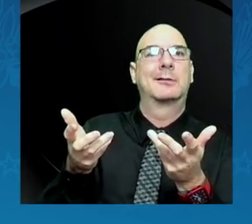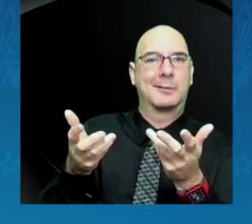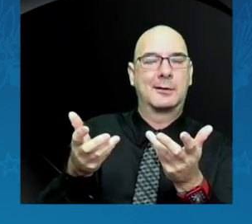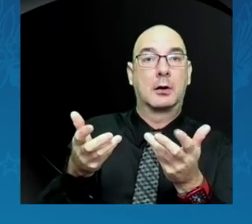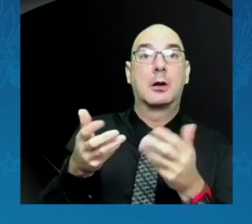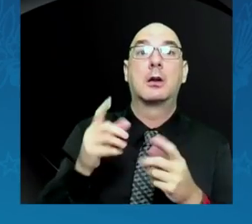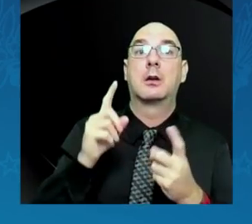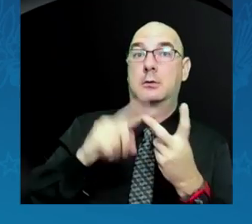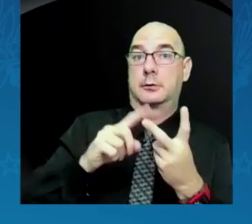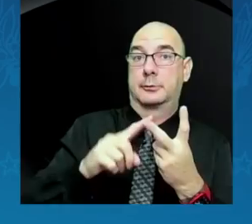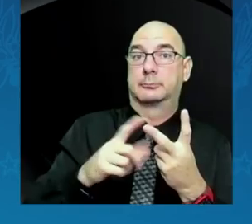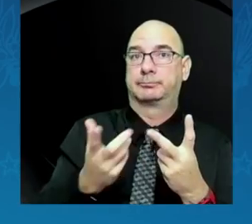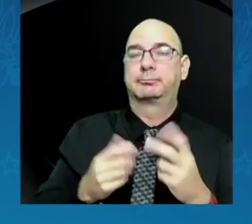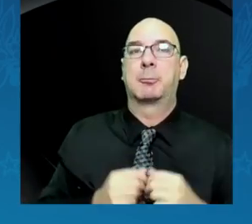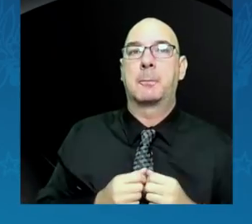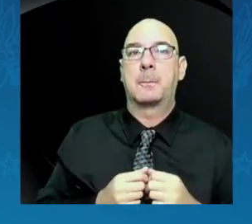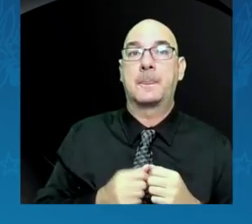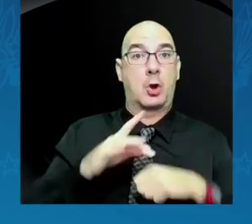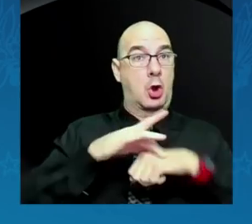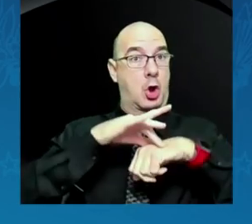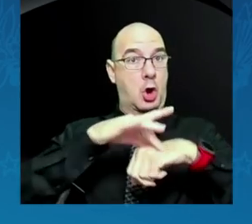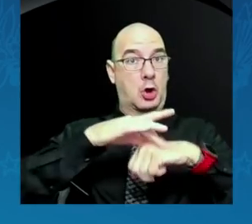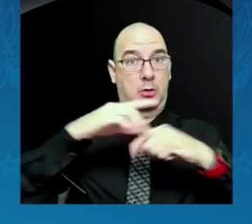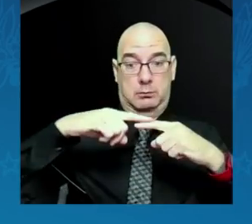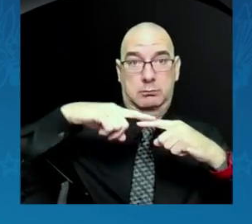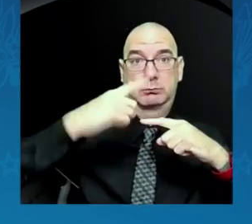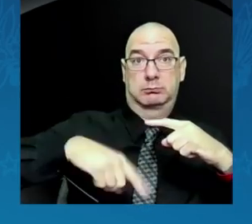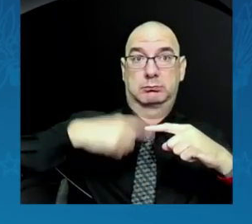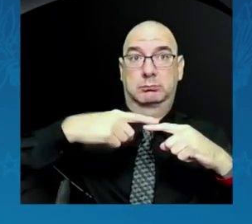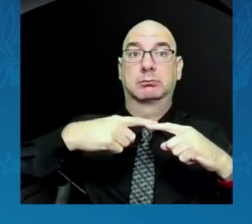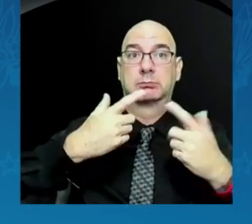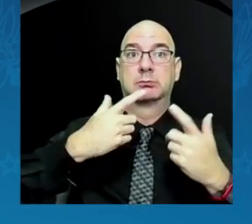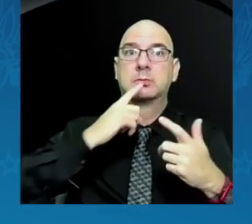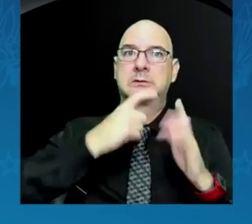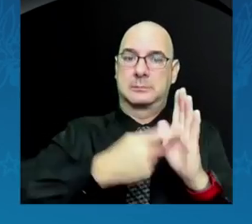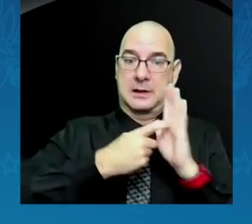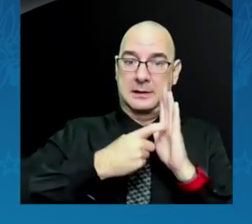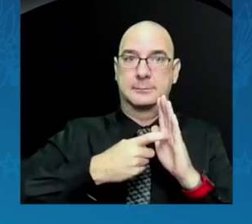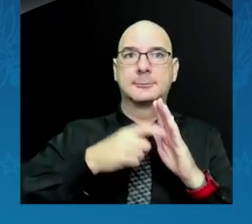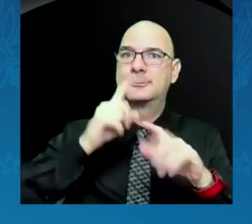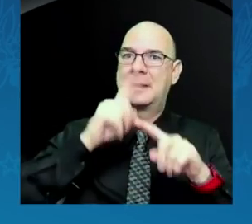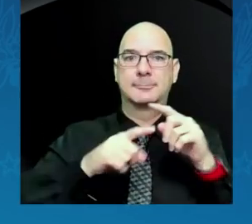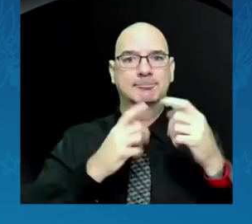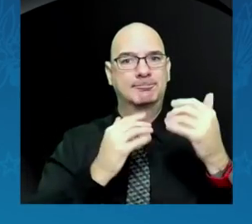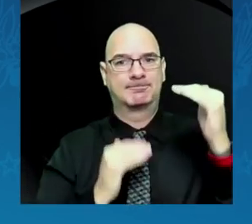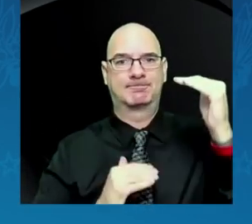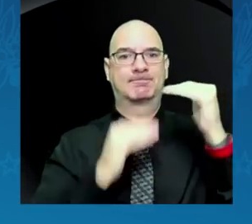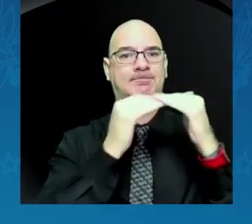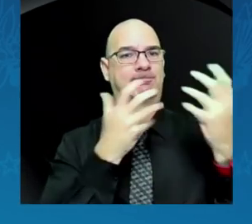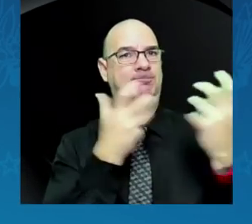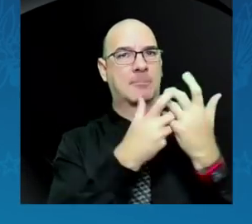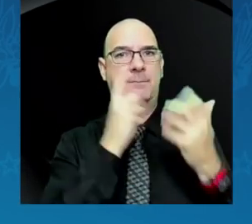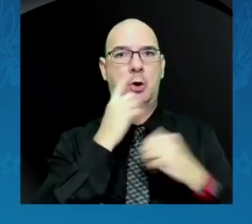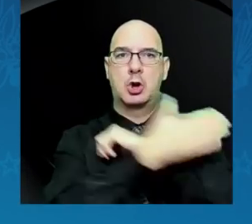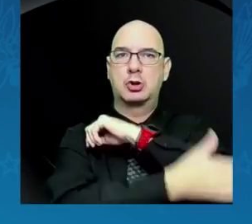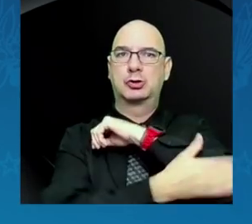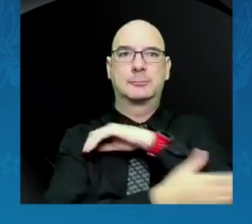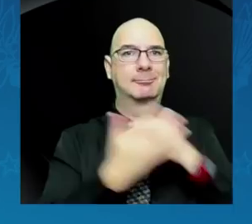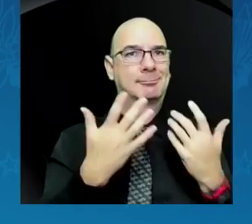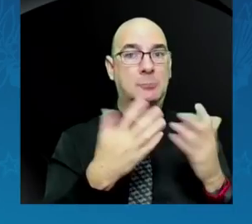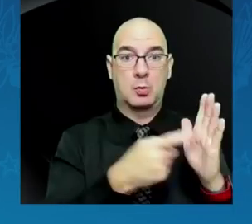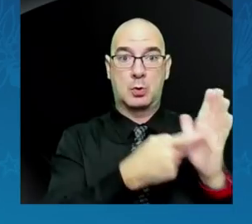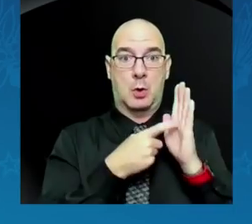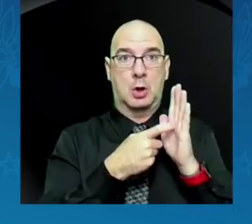met, cannot be met, by any one nation. And so it requires then, if we are to meet the